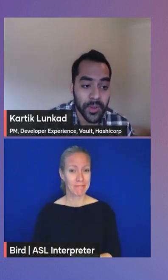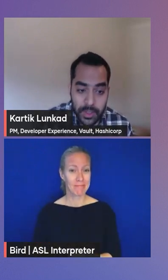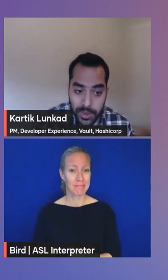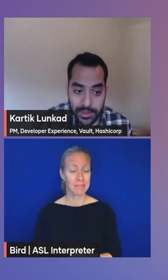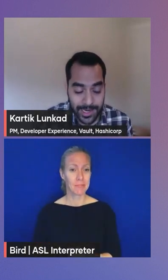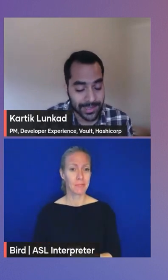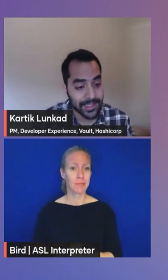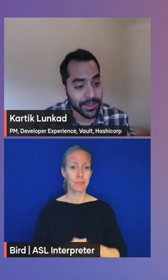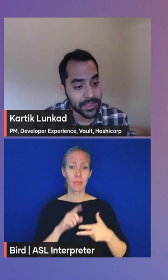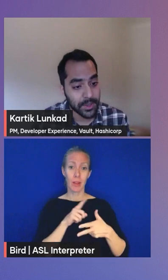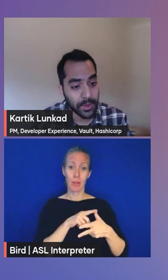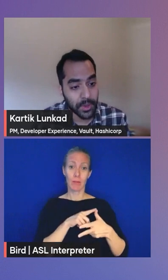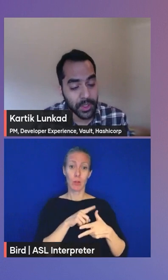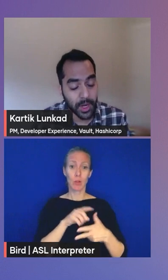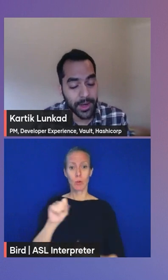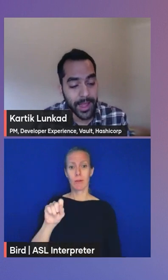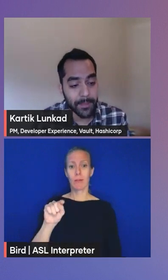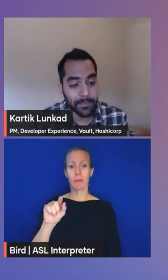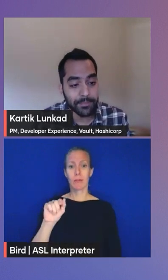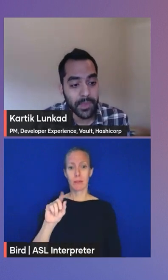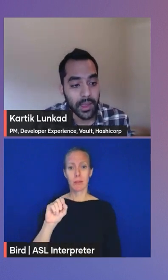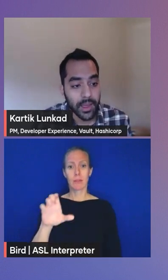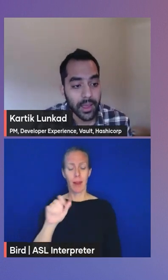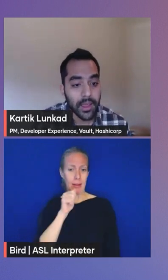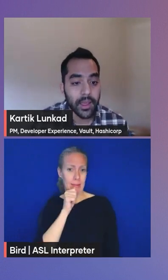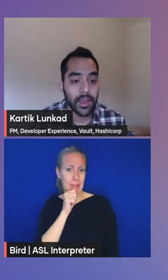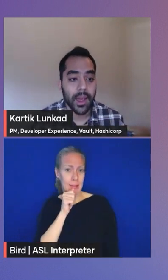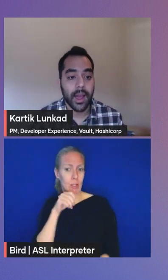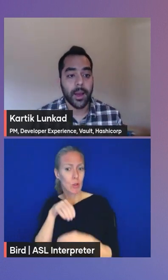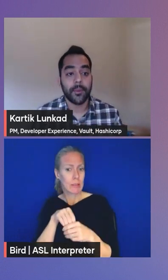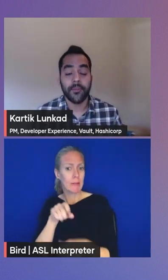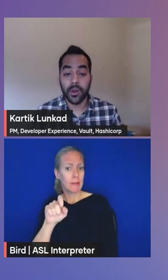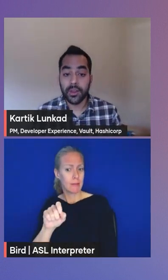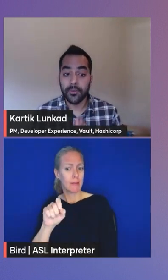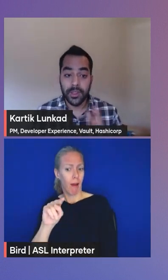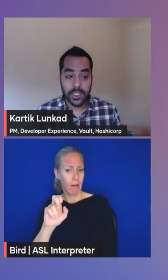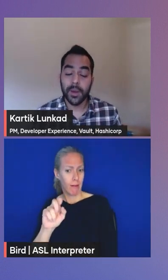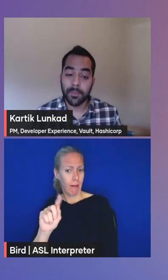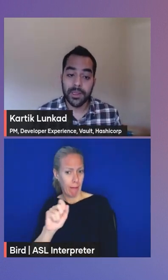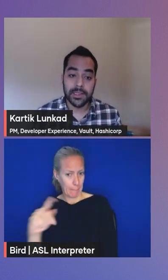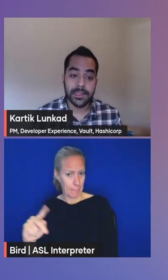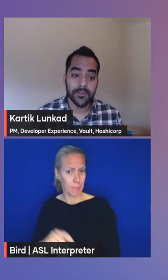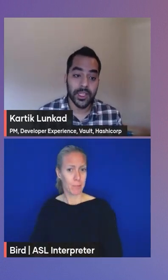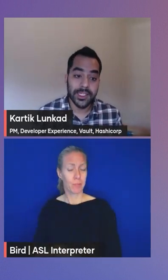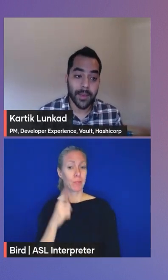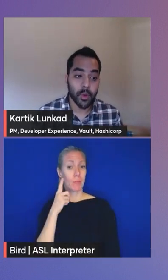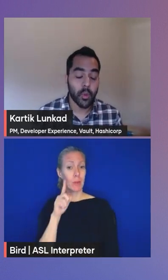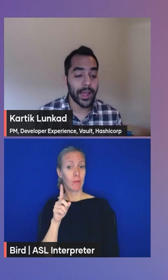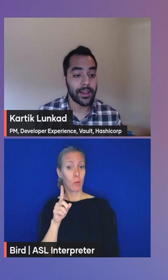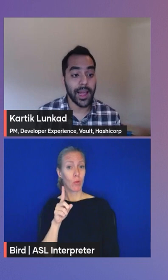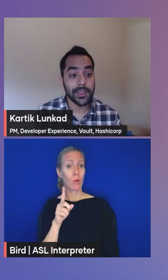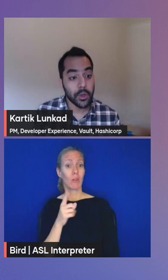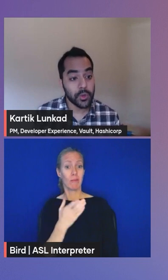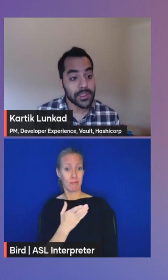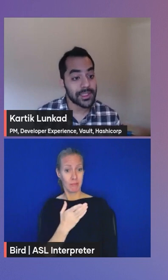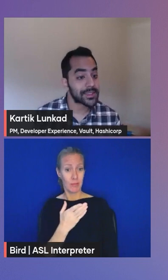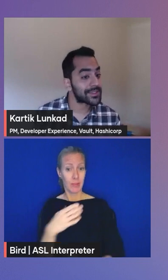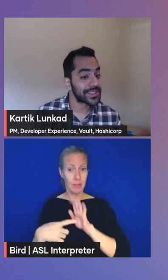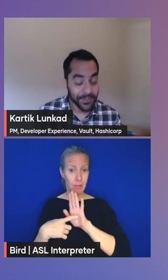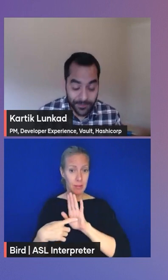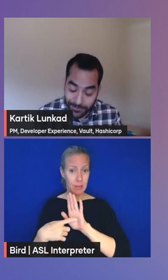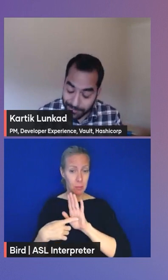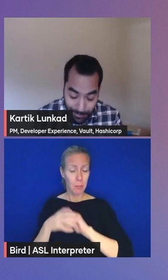So the first one, static secrets into your .NET app. For this purpose, for this demo, what I'll